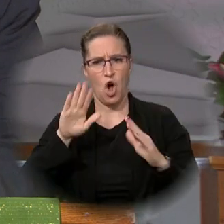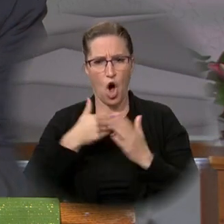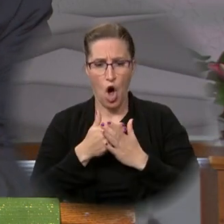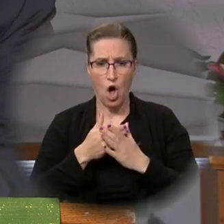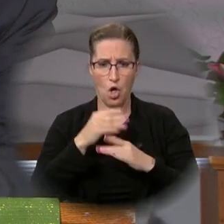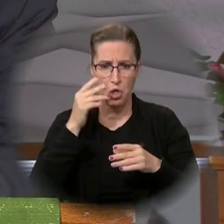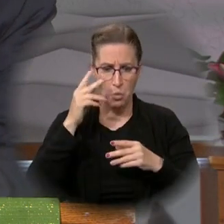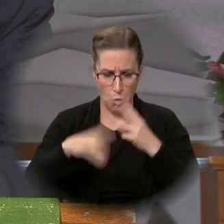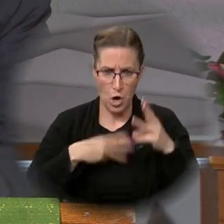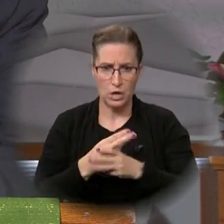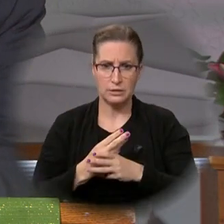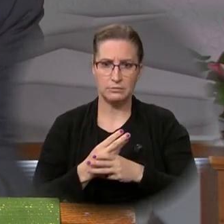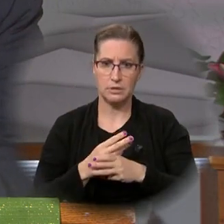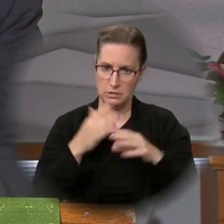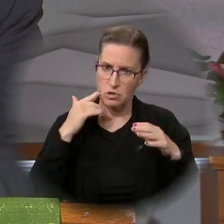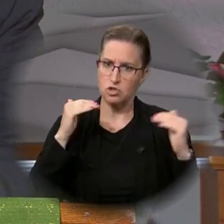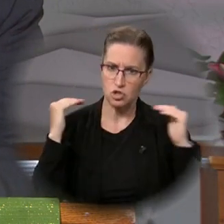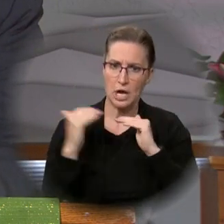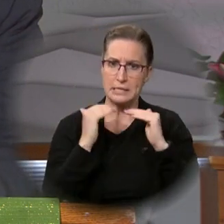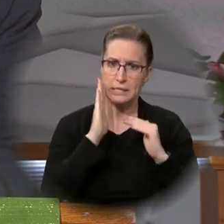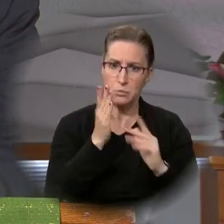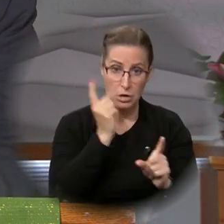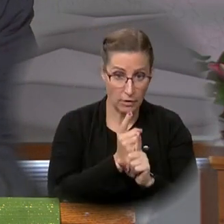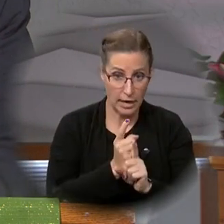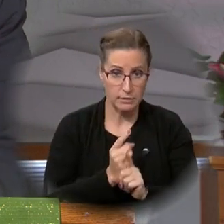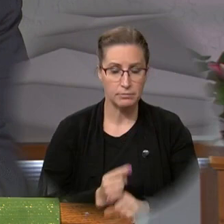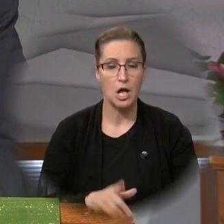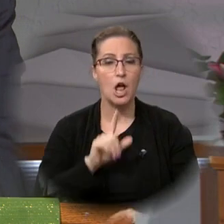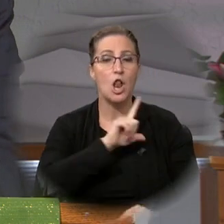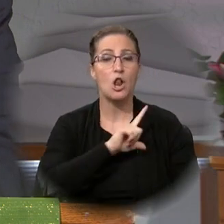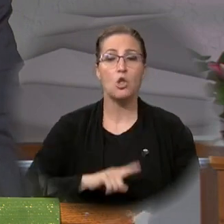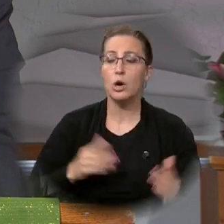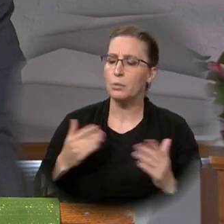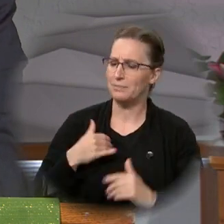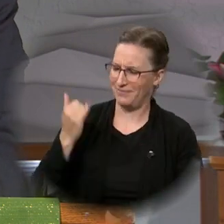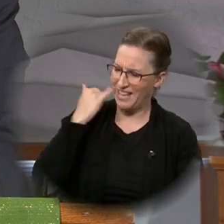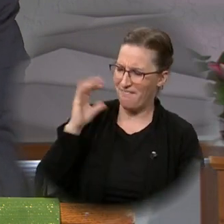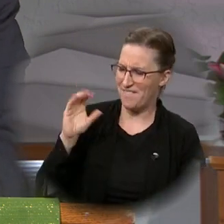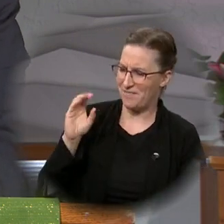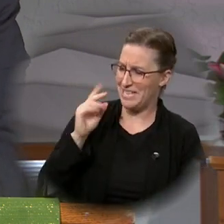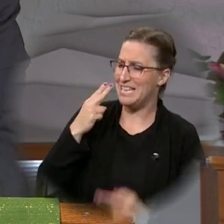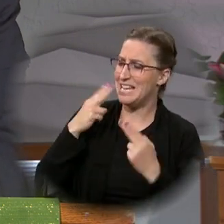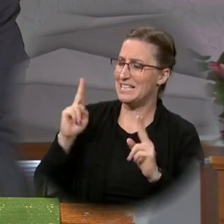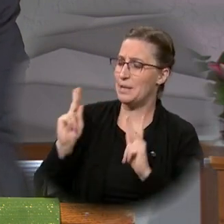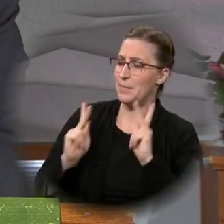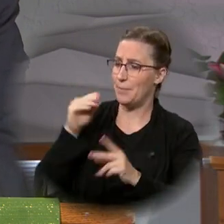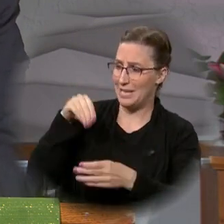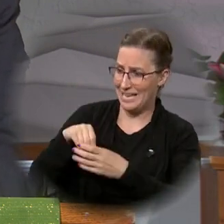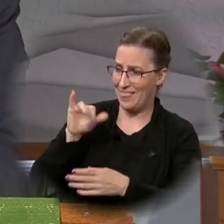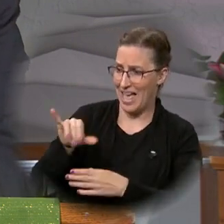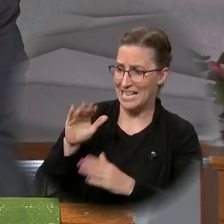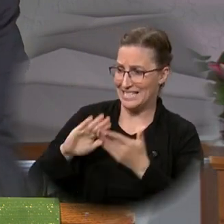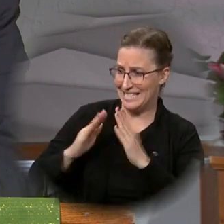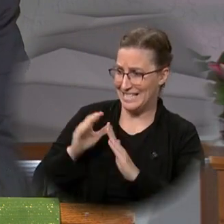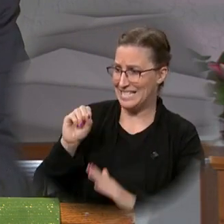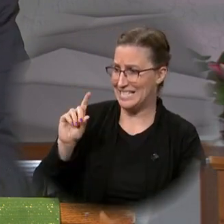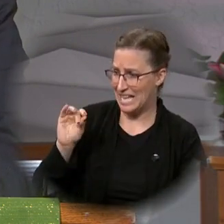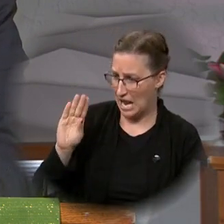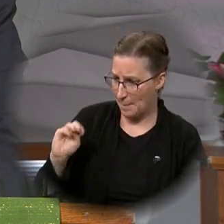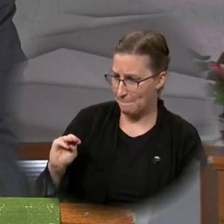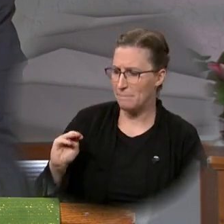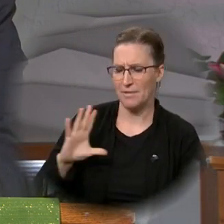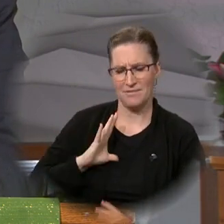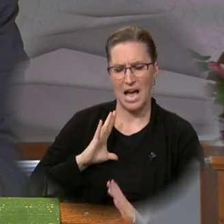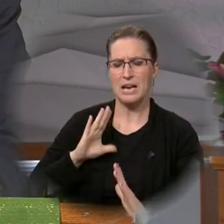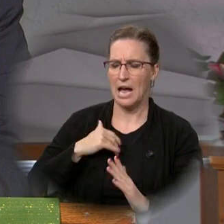justice? The Lord replied, if I find 50 innocent people in the city of Sodom, I will spare the